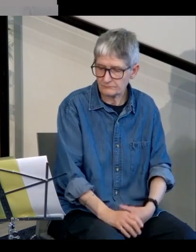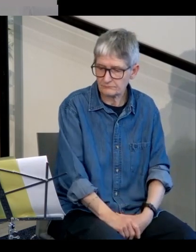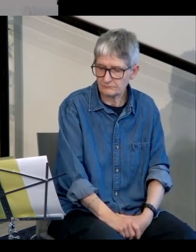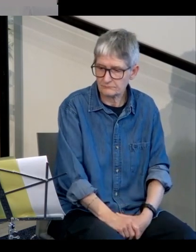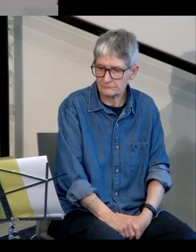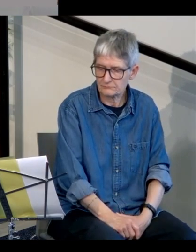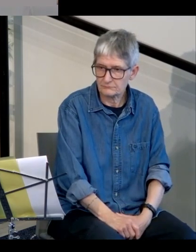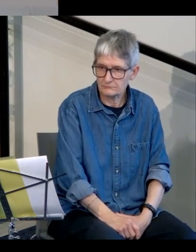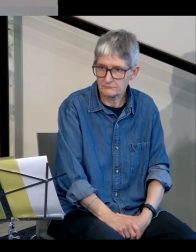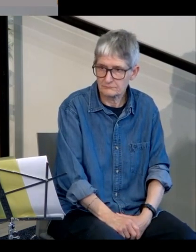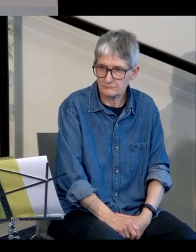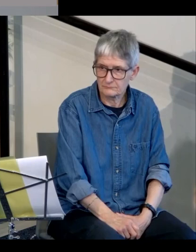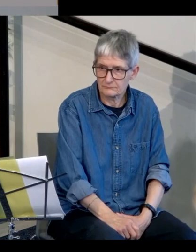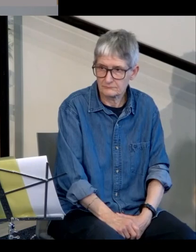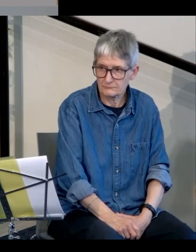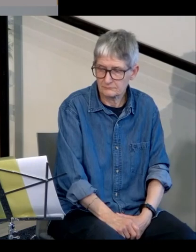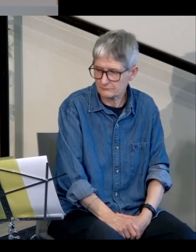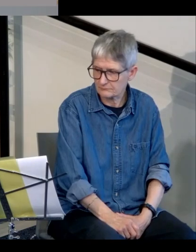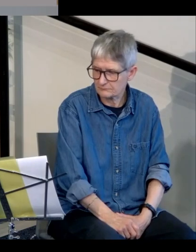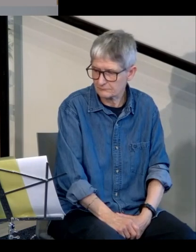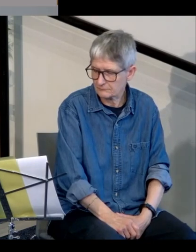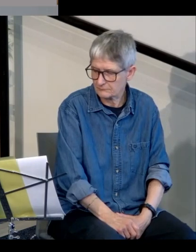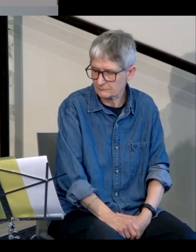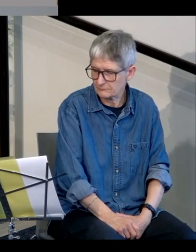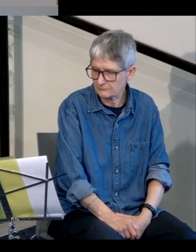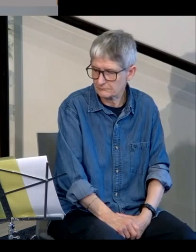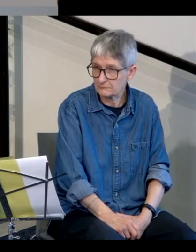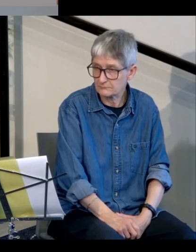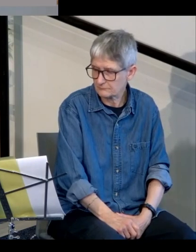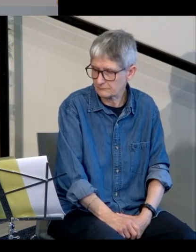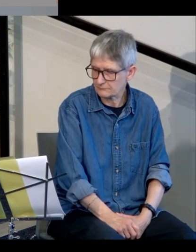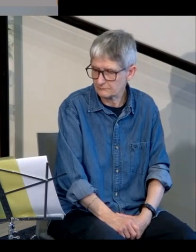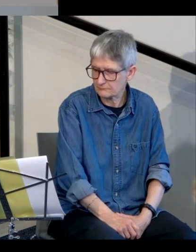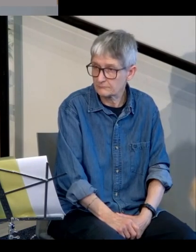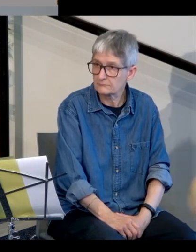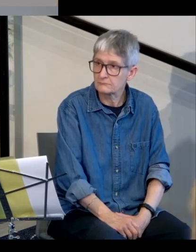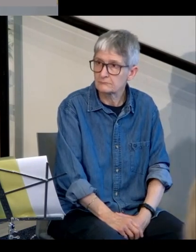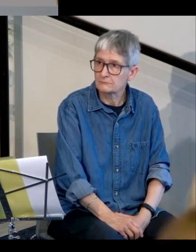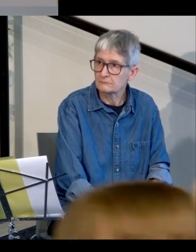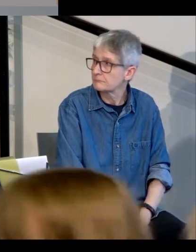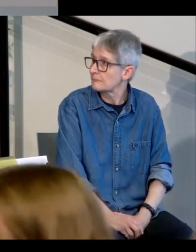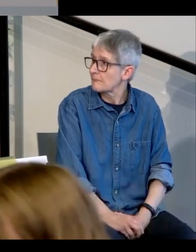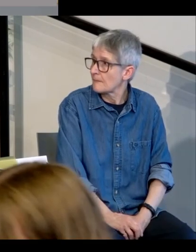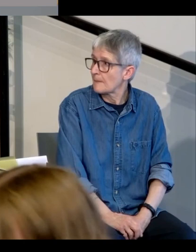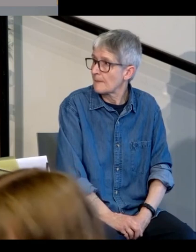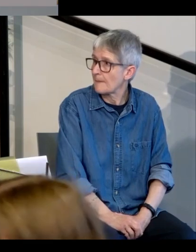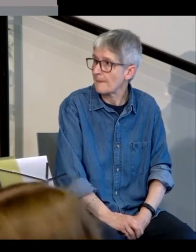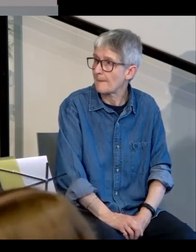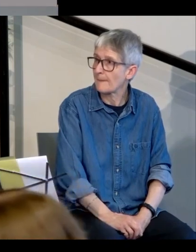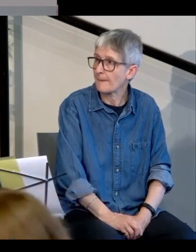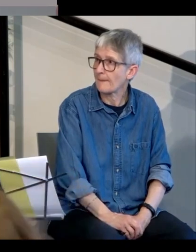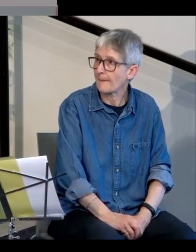believe. Thank you, Father. Thank you, Father. Tim, come on back up. We got some business to do, right?